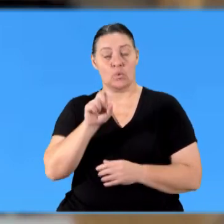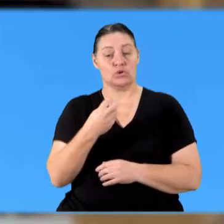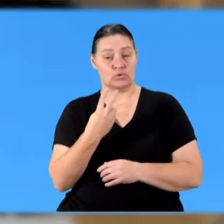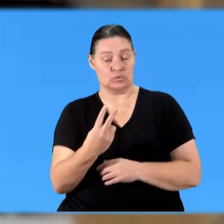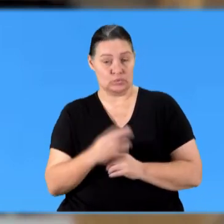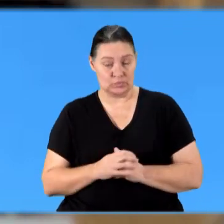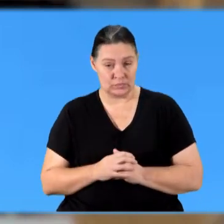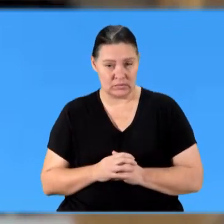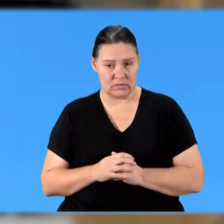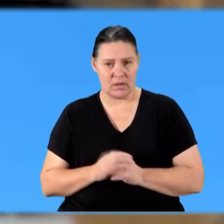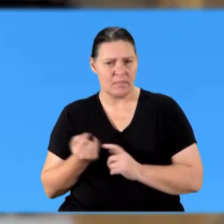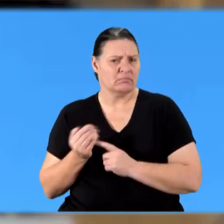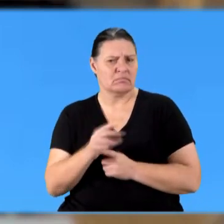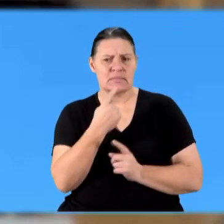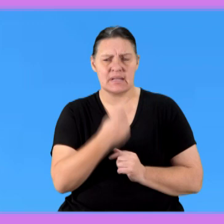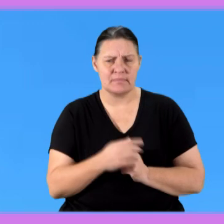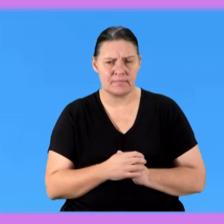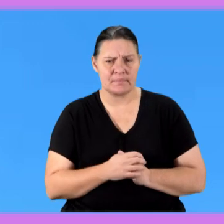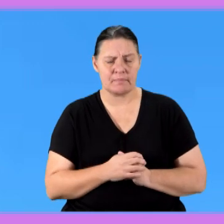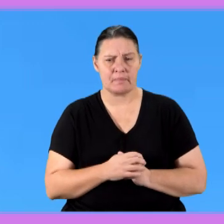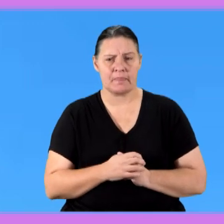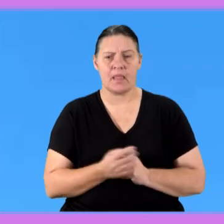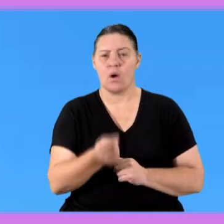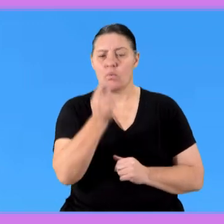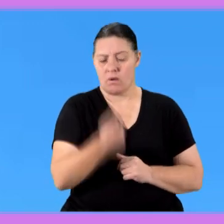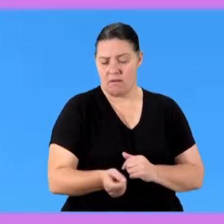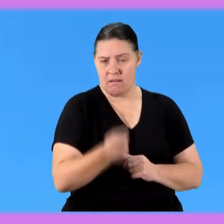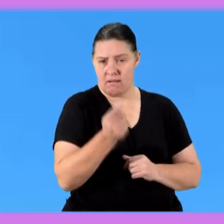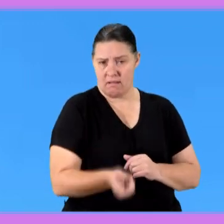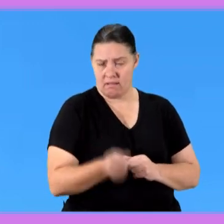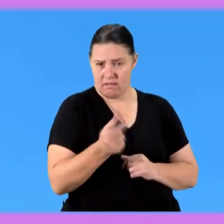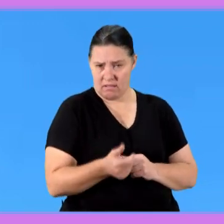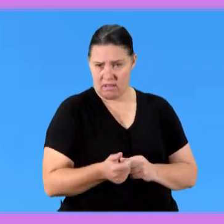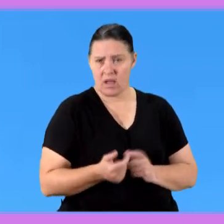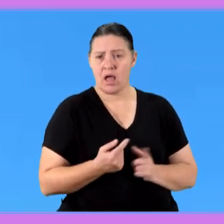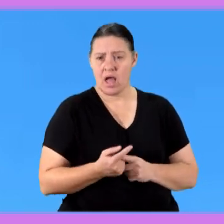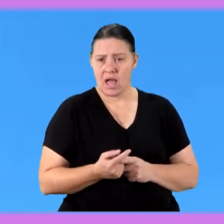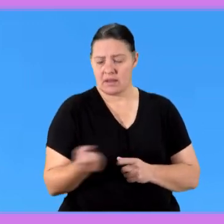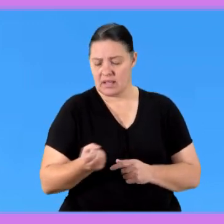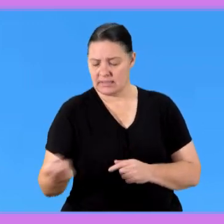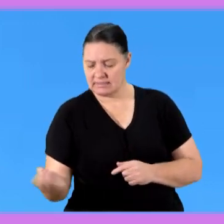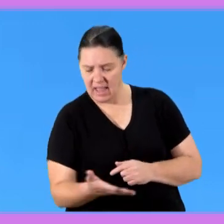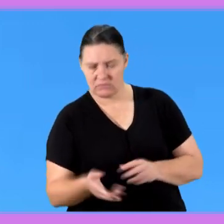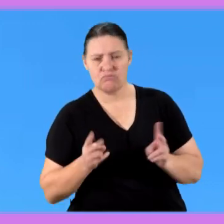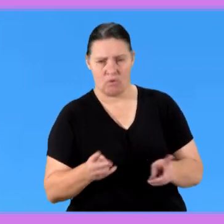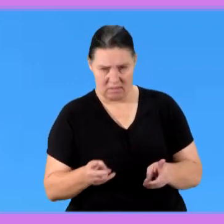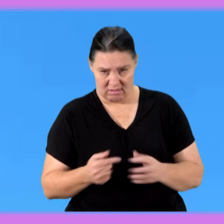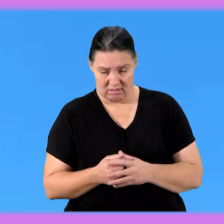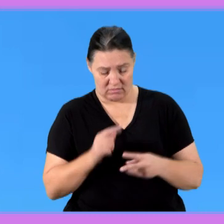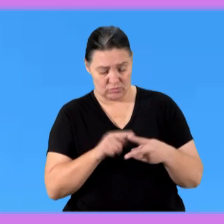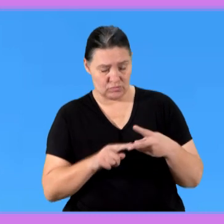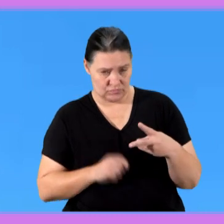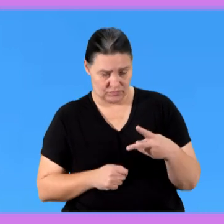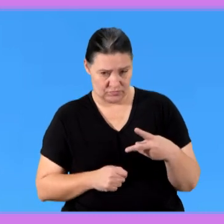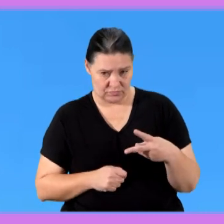Question number 2. I indicated here, a coin is flipped and an ordinary dice is rolled. Okay?